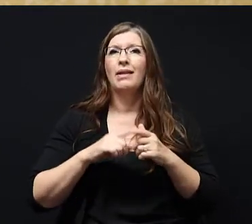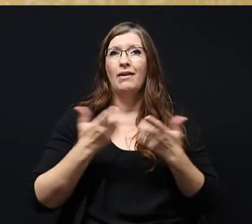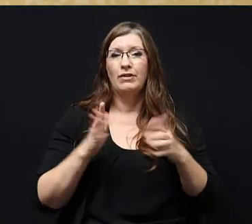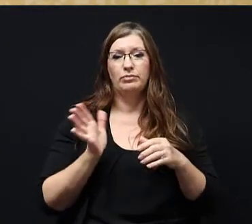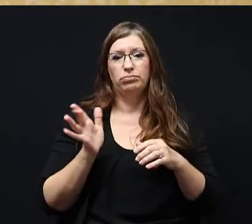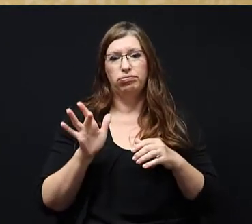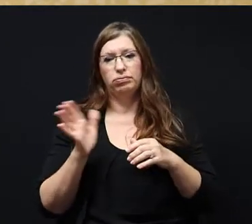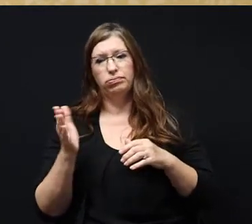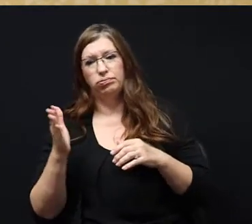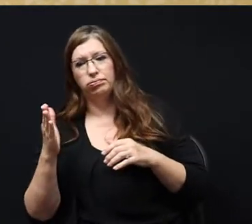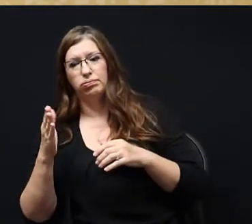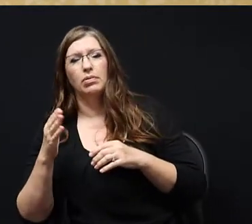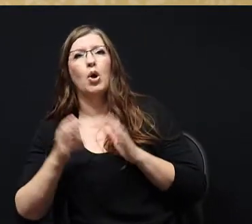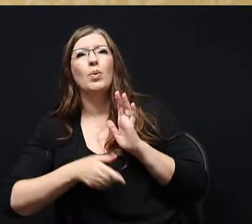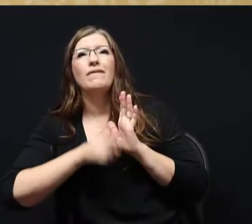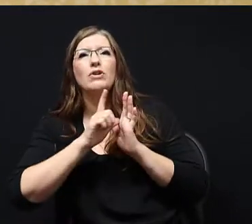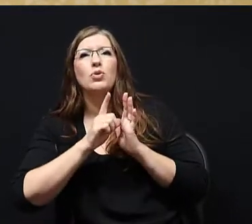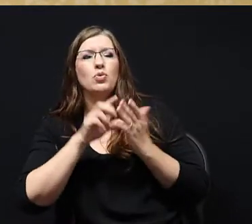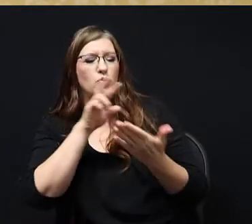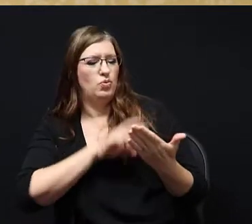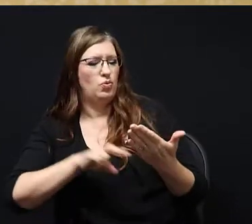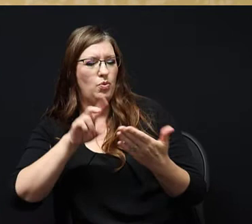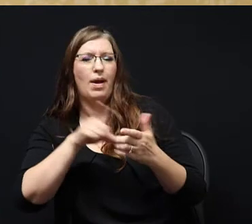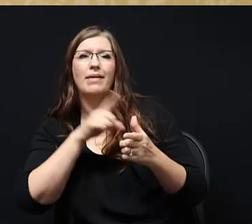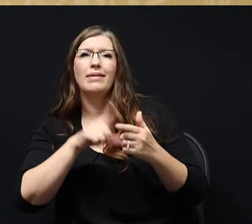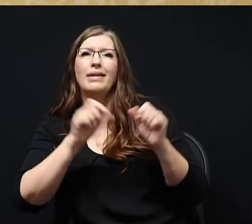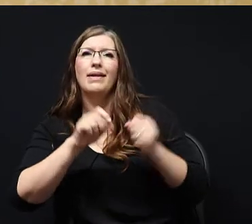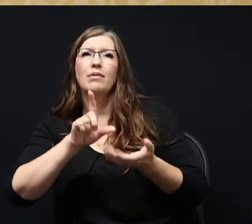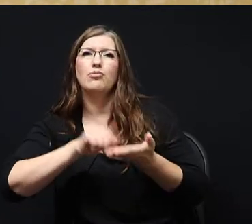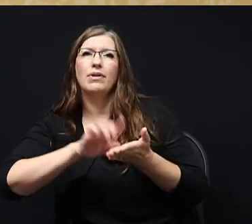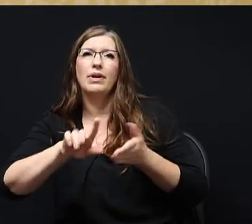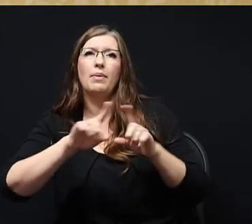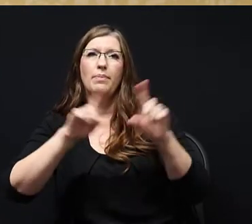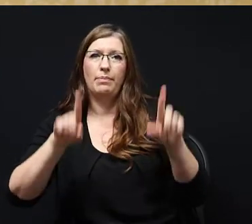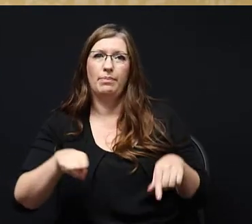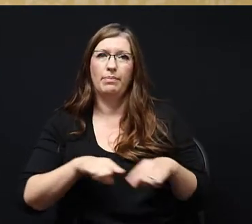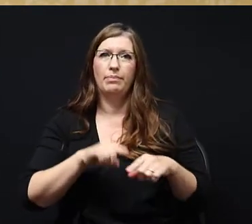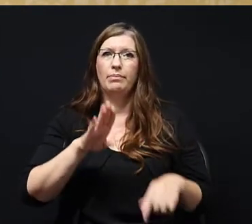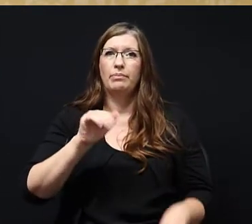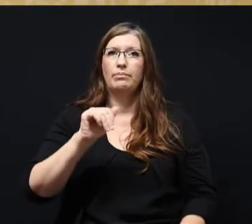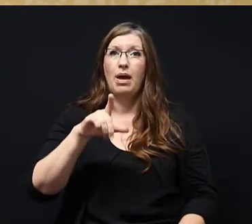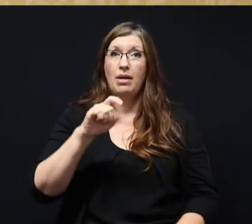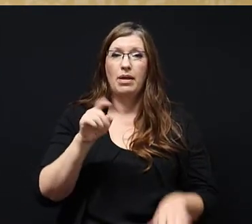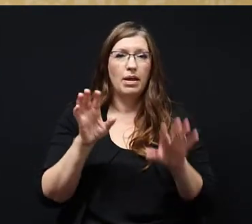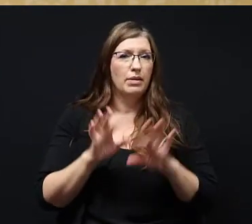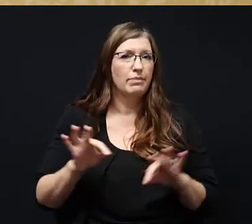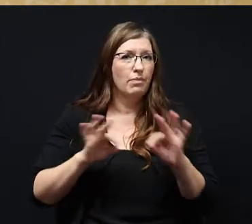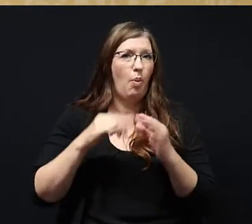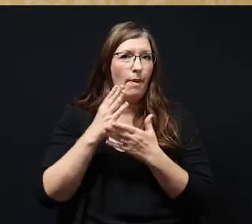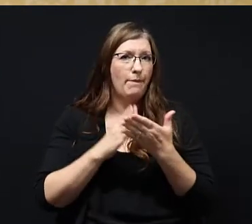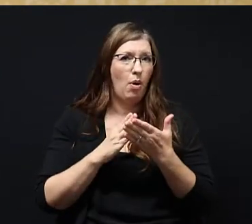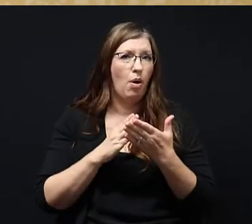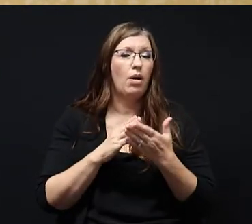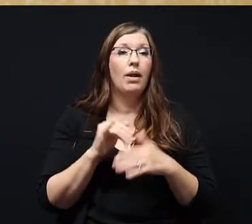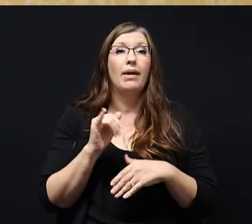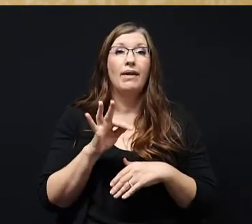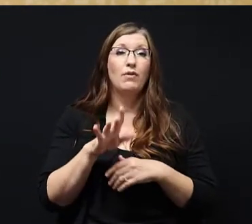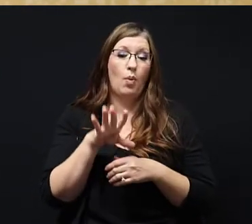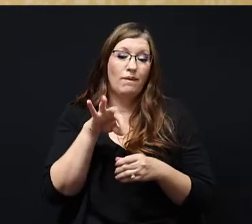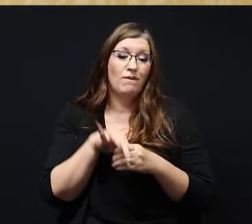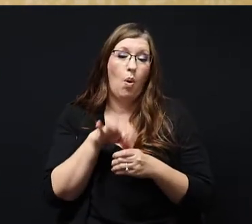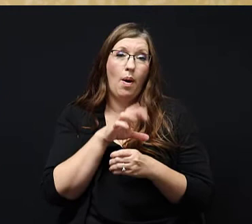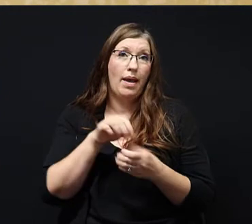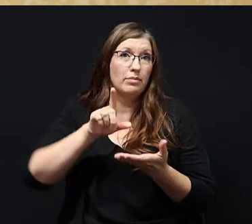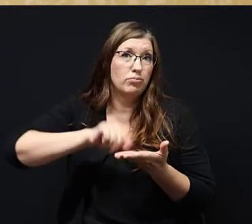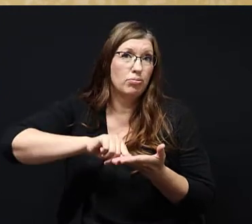back to the end, review one more time, and then they'll be able to print their ballot. Here's the important part of this feature. By